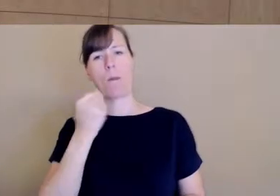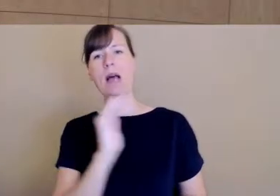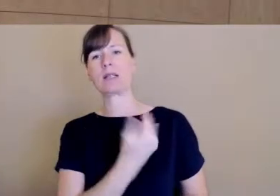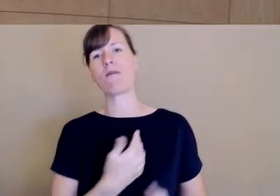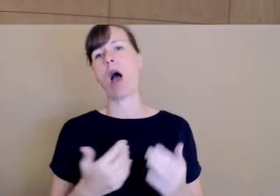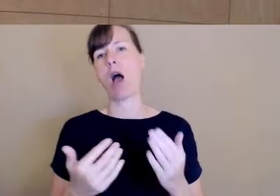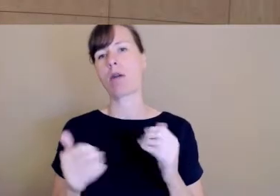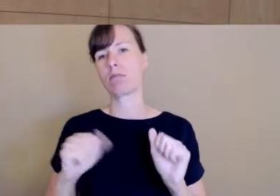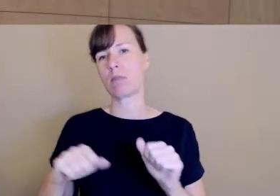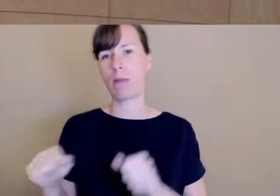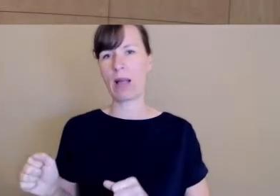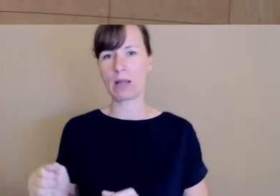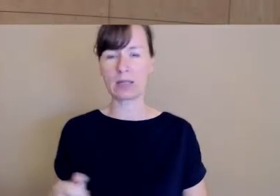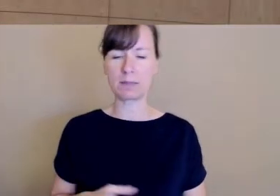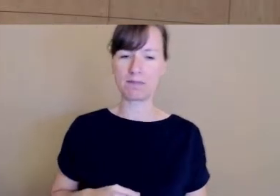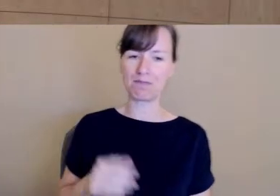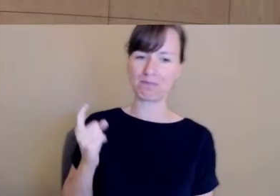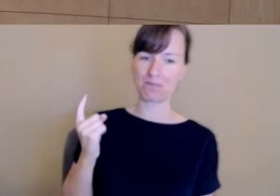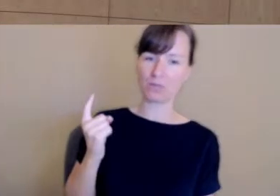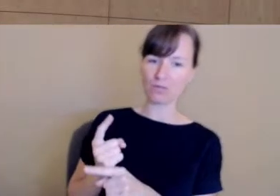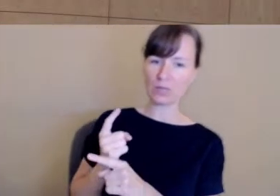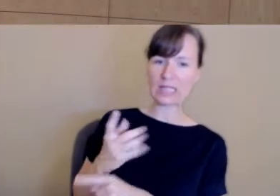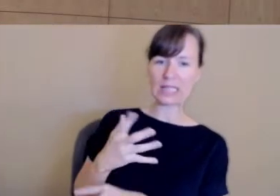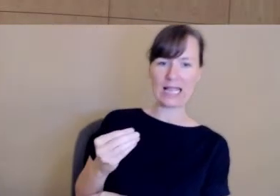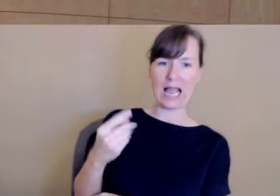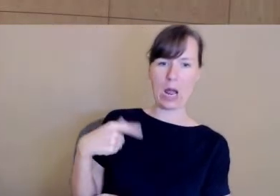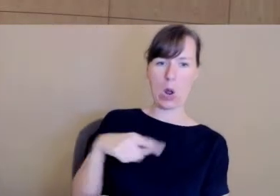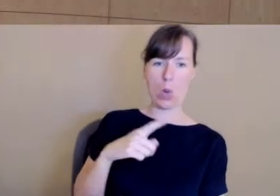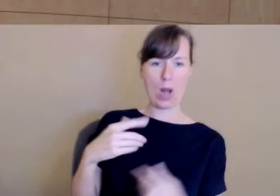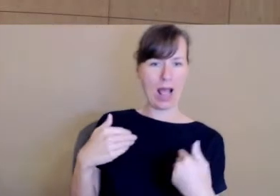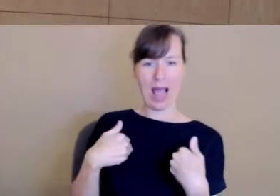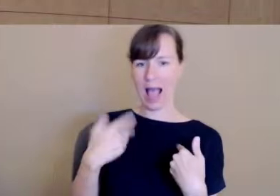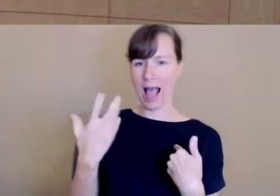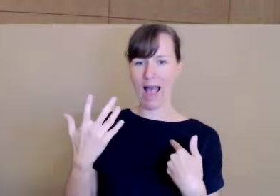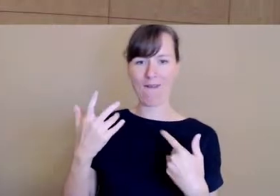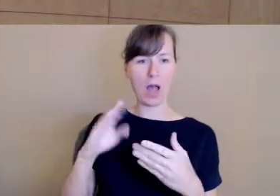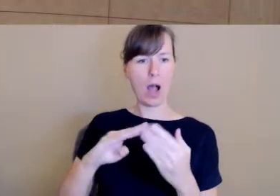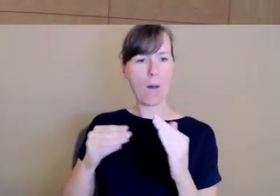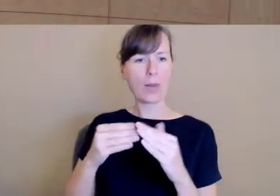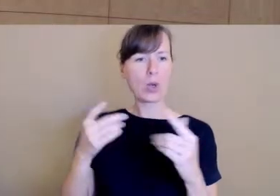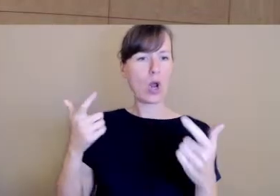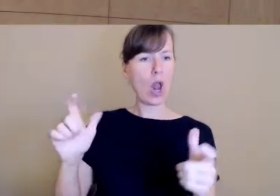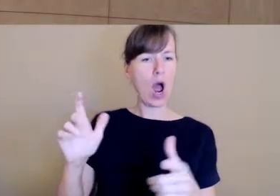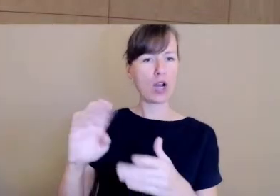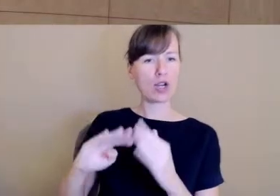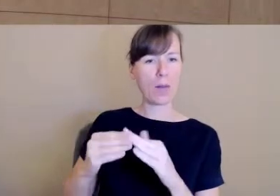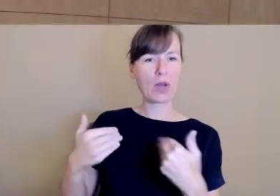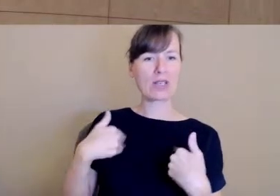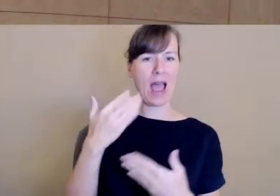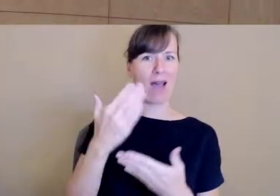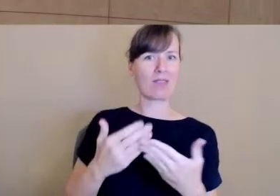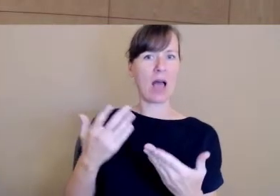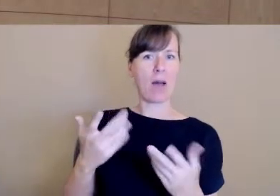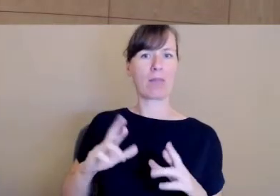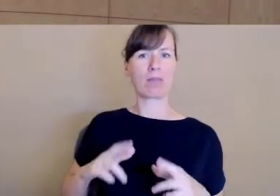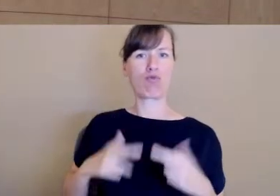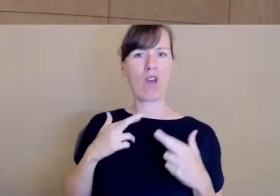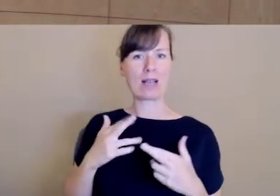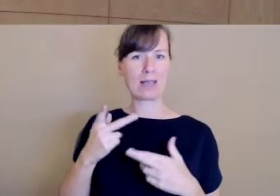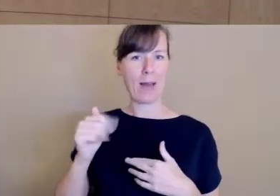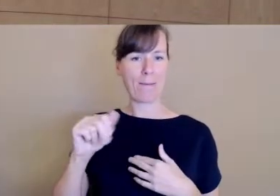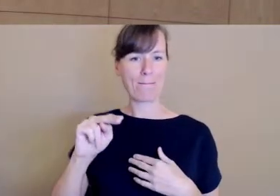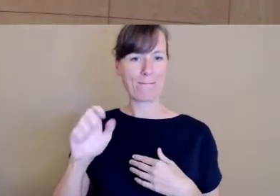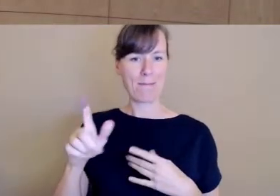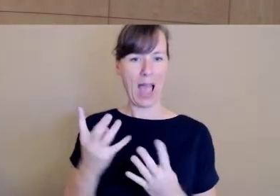panel of experts that do this sort of thing. All right, we're very open, I think, to other ideas besides